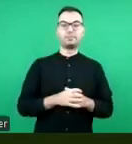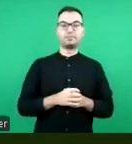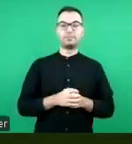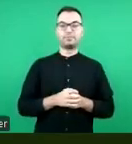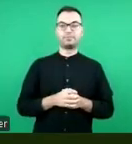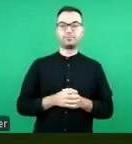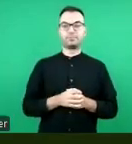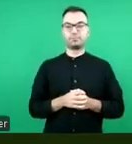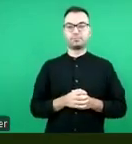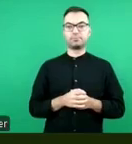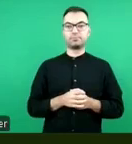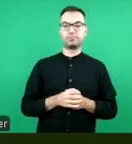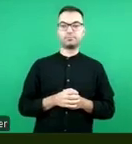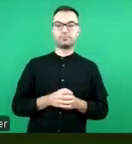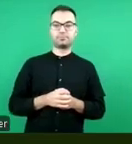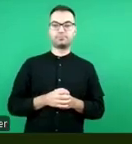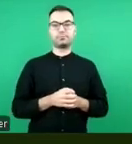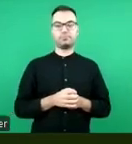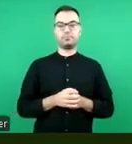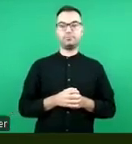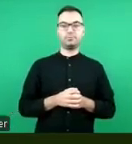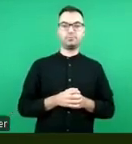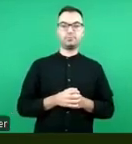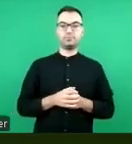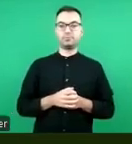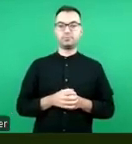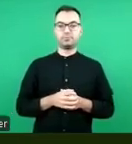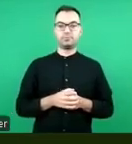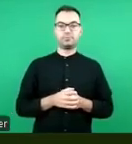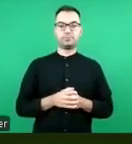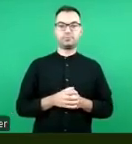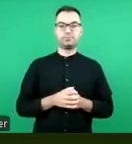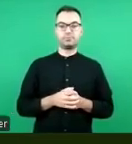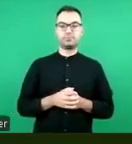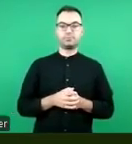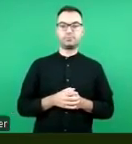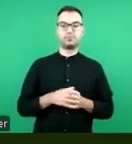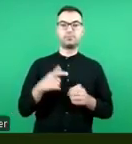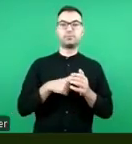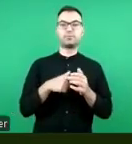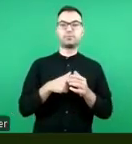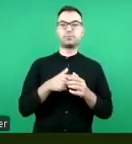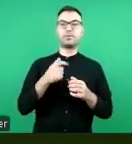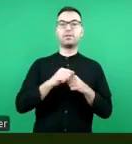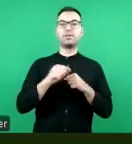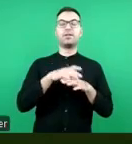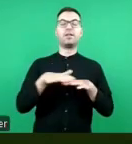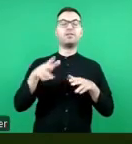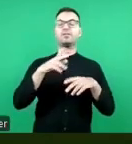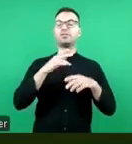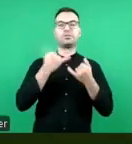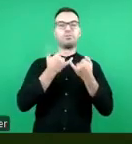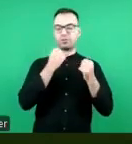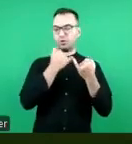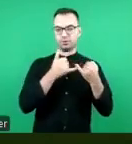actually can argue is that we are having different patterns acting on the stand and the landscape level, right? So you